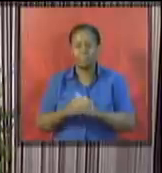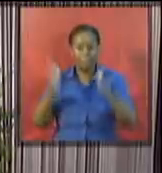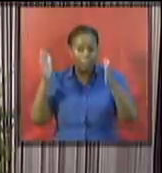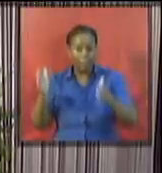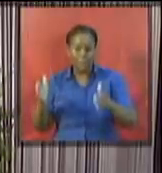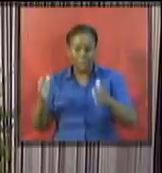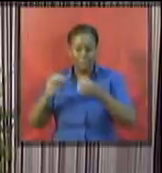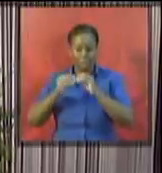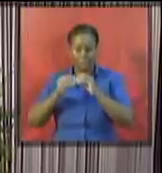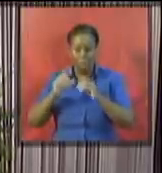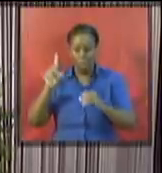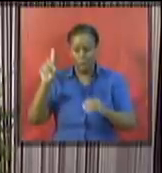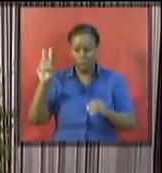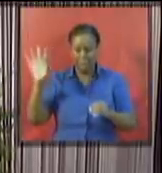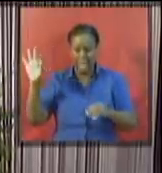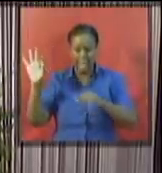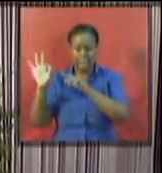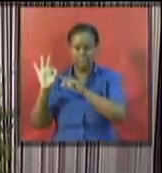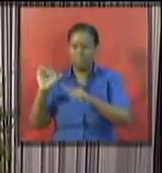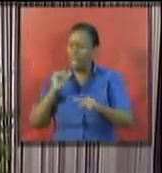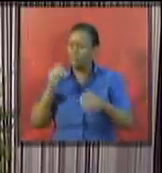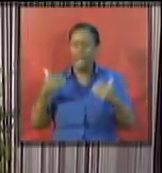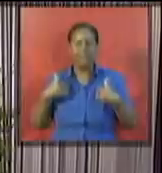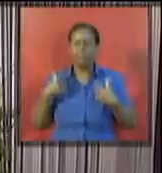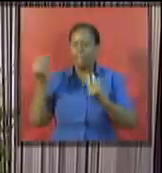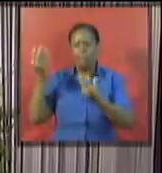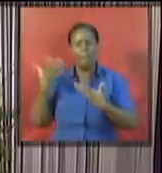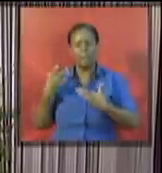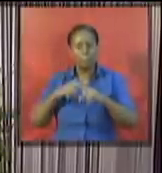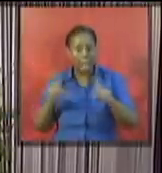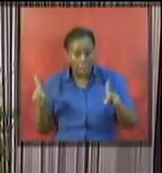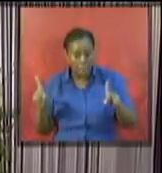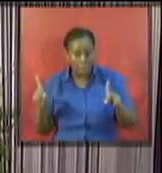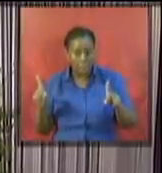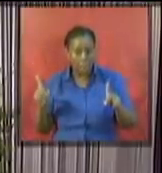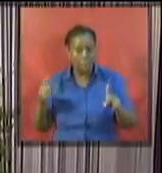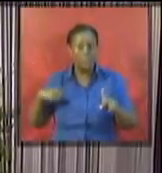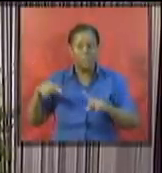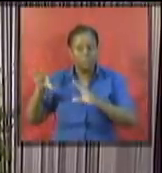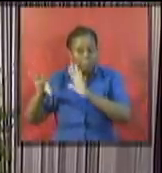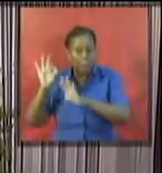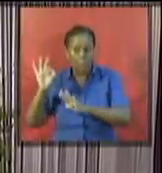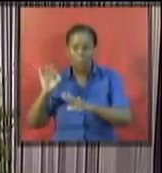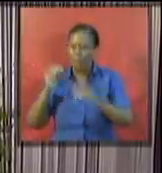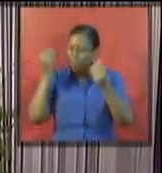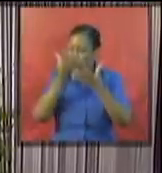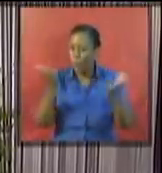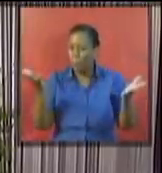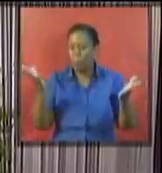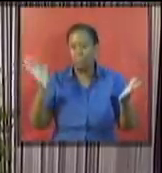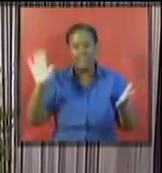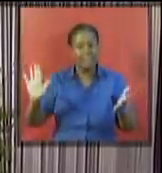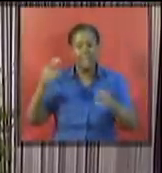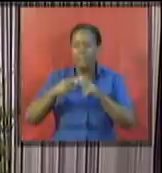patient confidentiality. Okay, thank you very much. And we move now to 91.9, please.